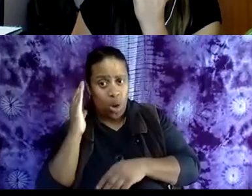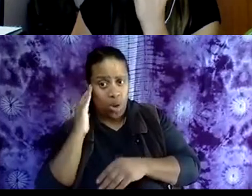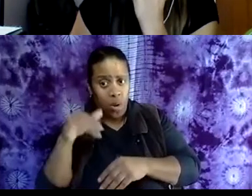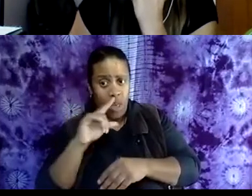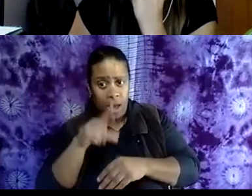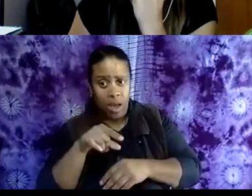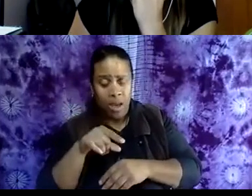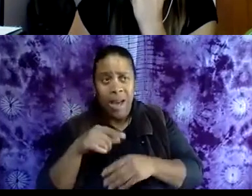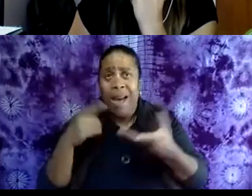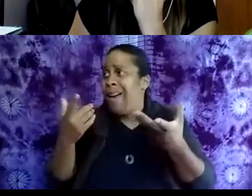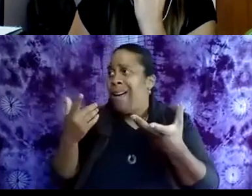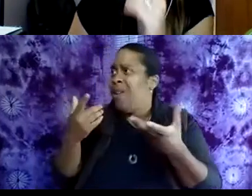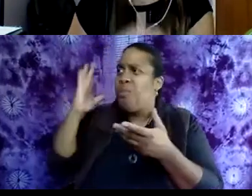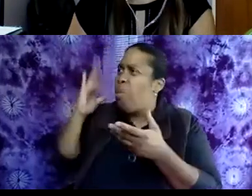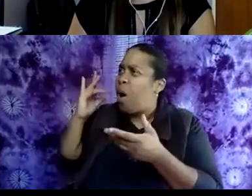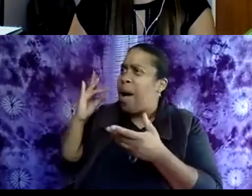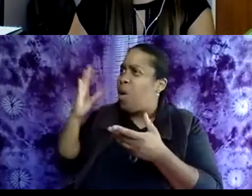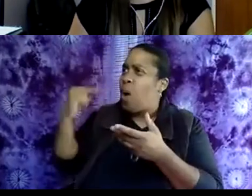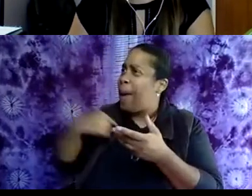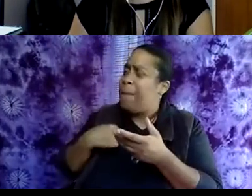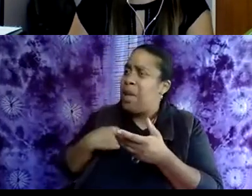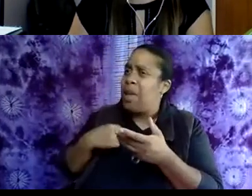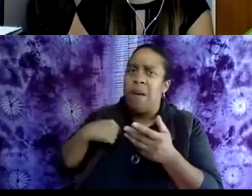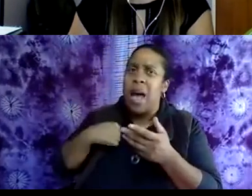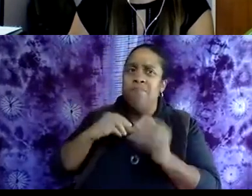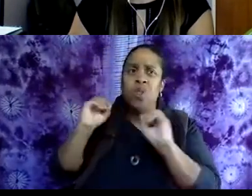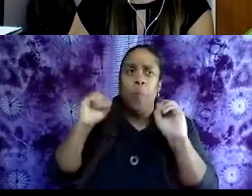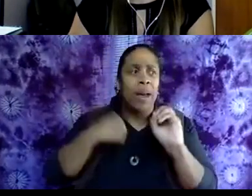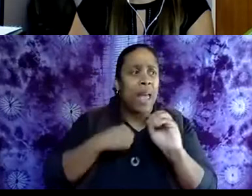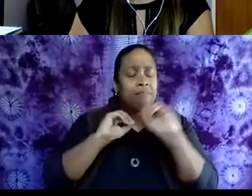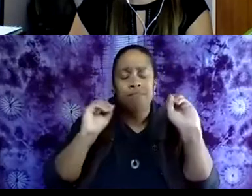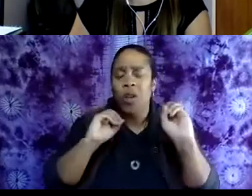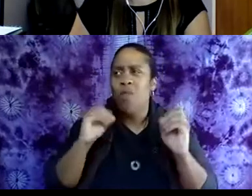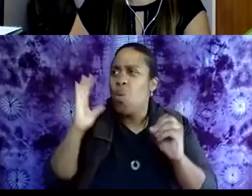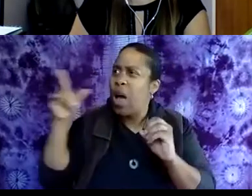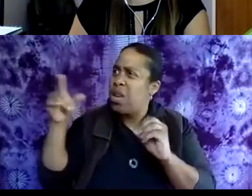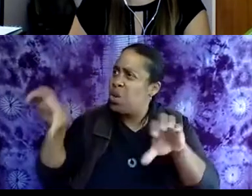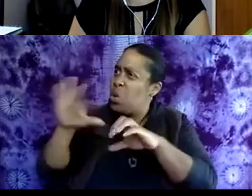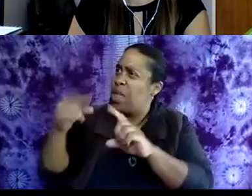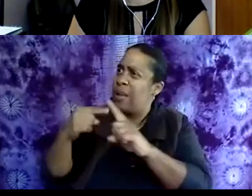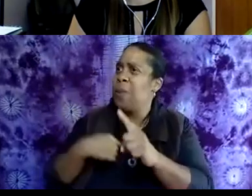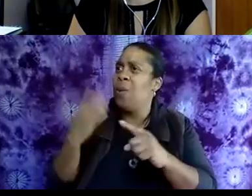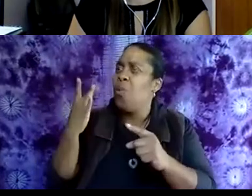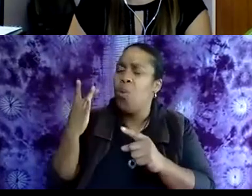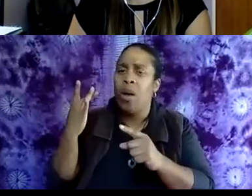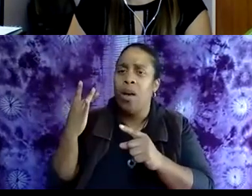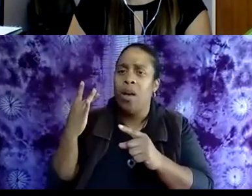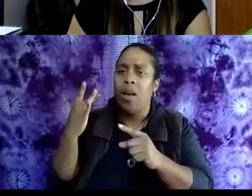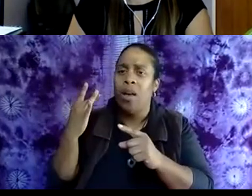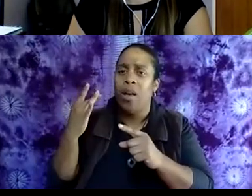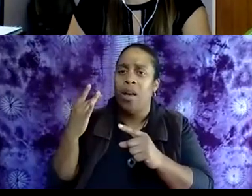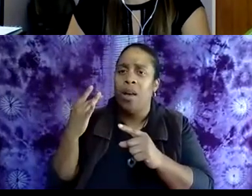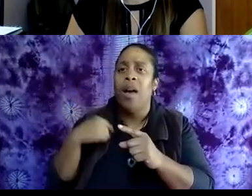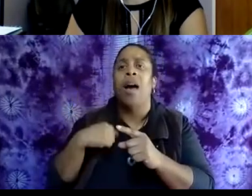purpose? I'm nobody. Why would he do that to me? Yeah, and I see lots of ways that people are gonna,